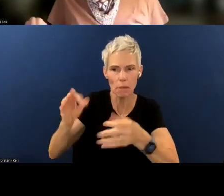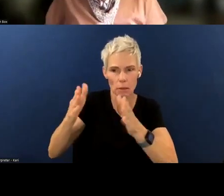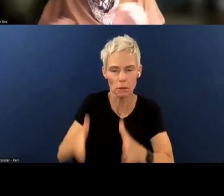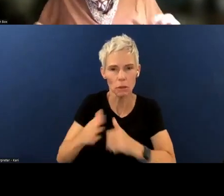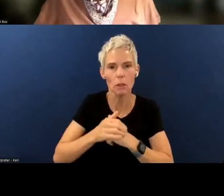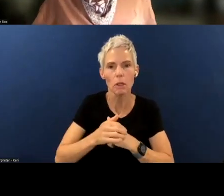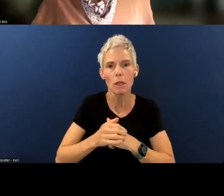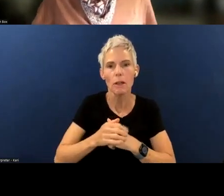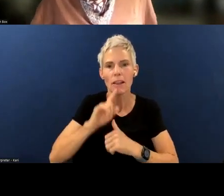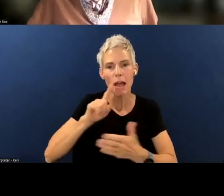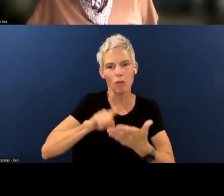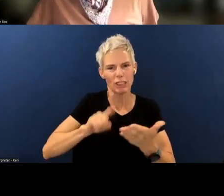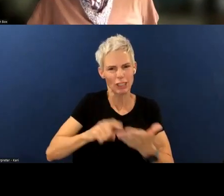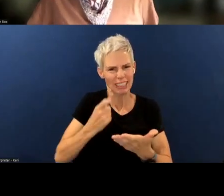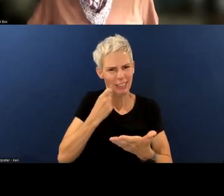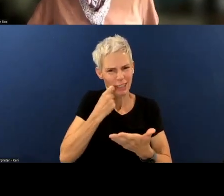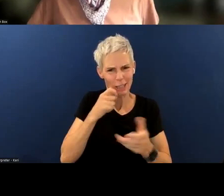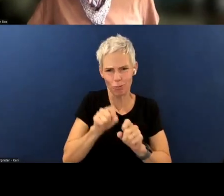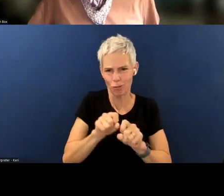brand spanking new. We just released it